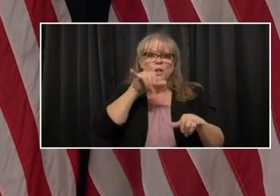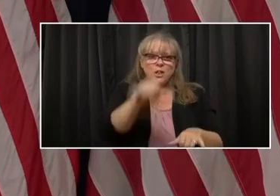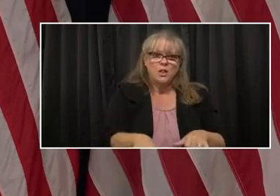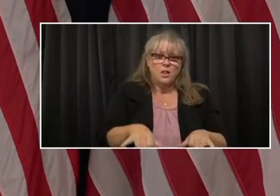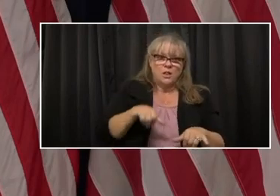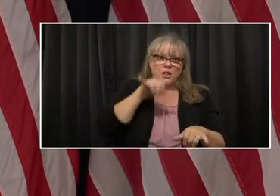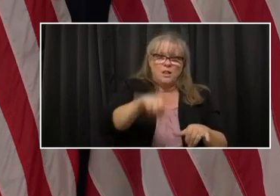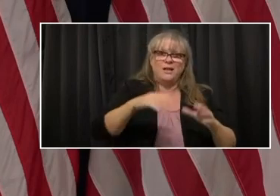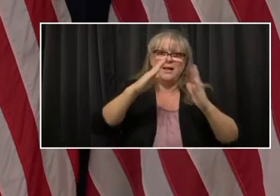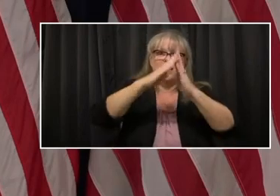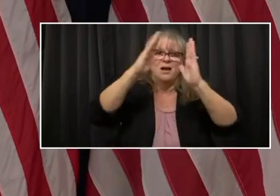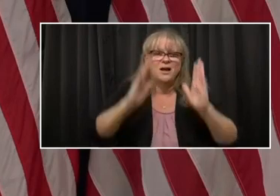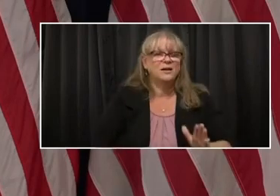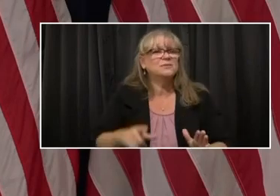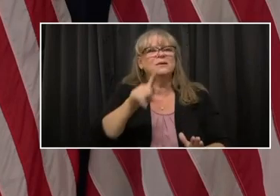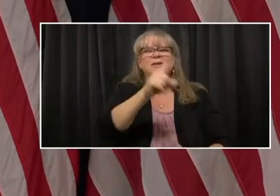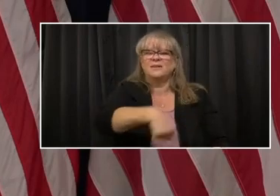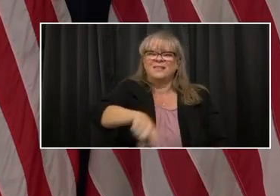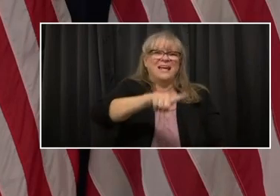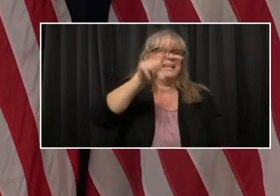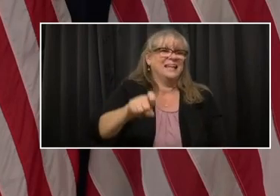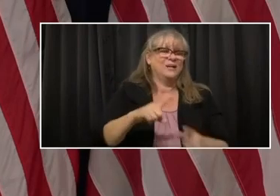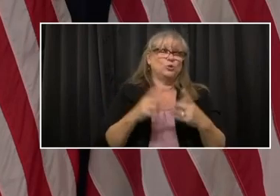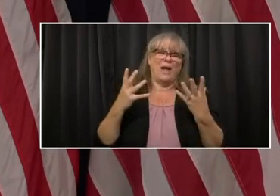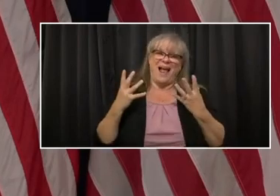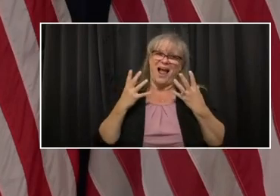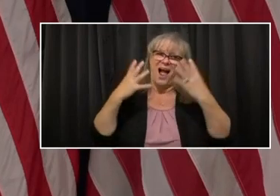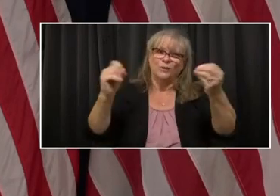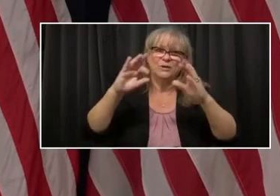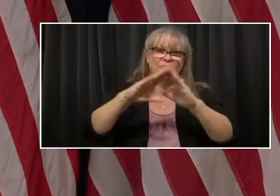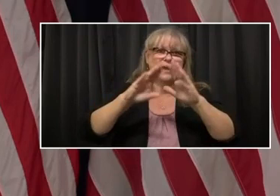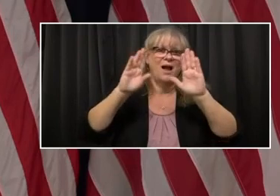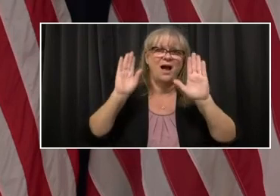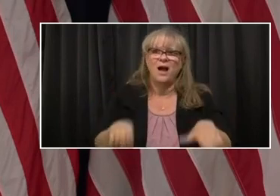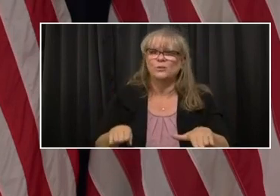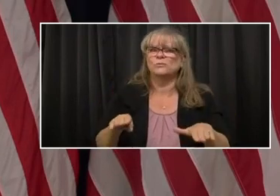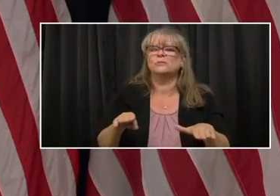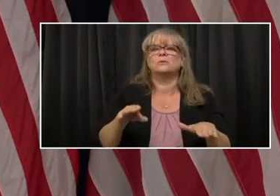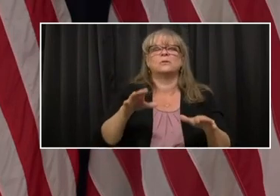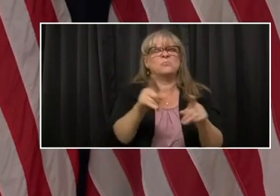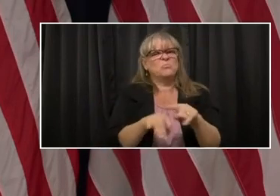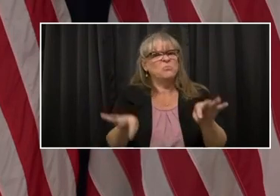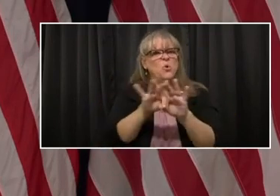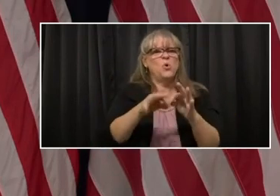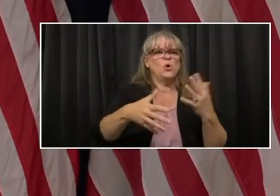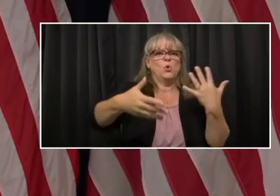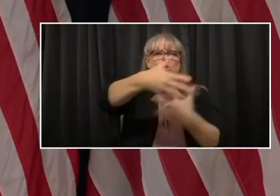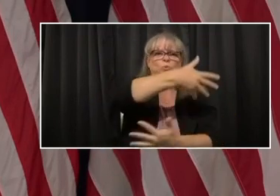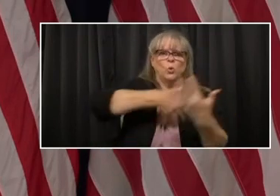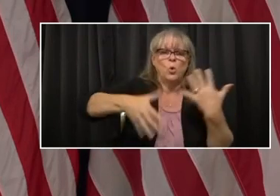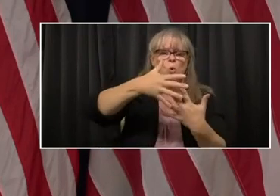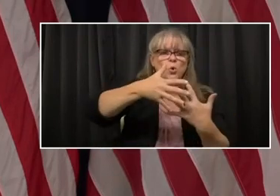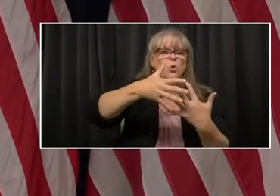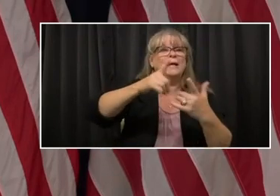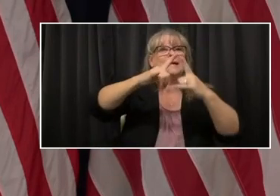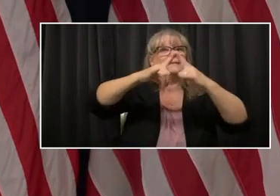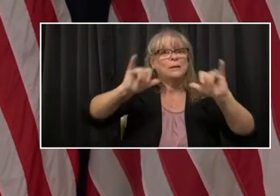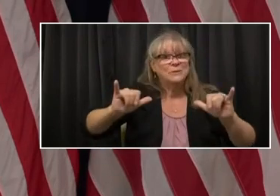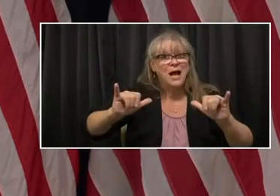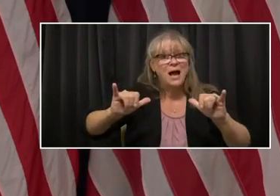play dates here and there, and tried to get them some socialization. Our daughter did some camps. Our son didn't want to, but building